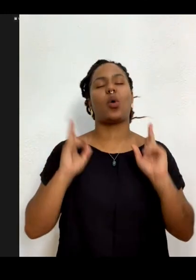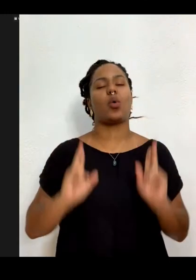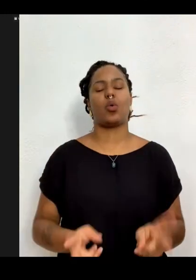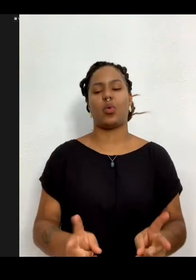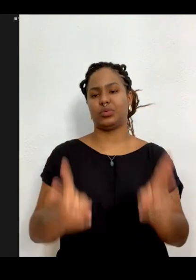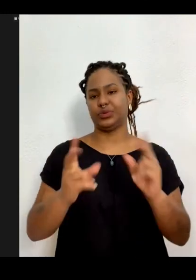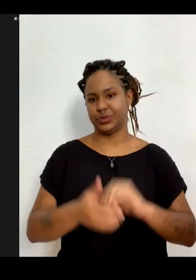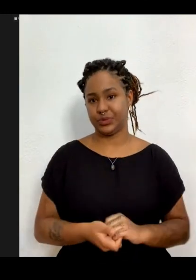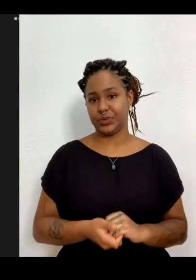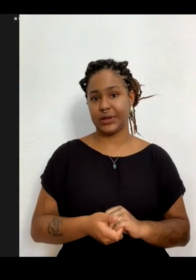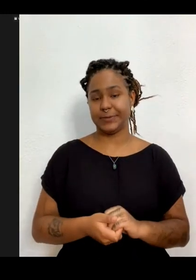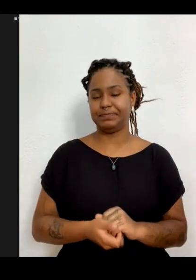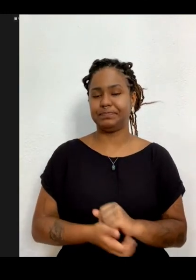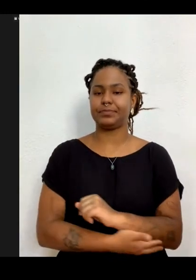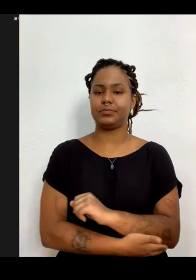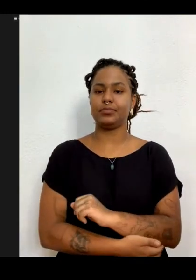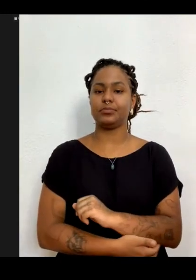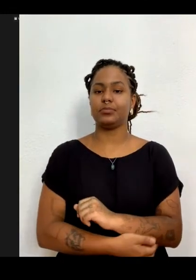foreign